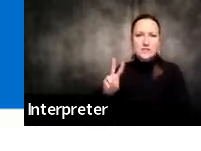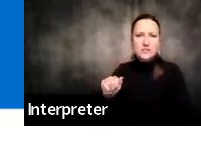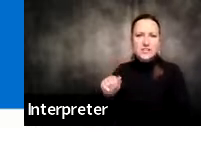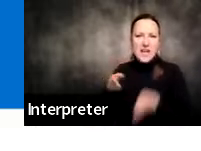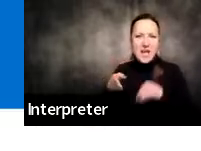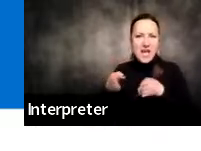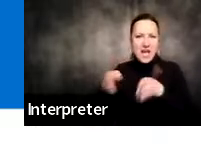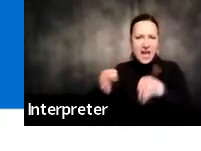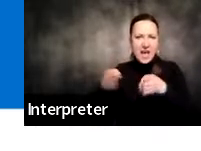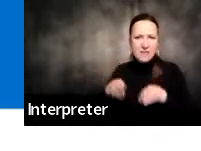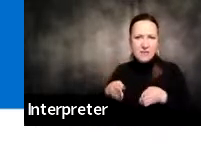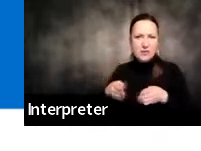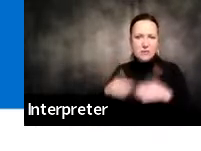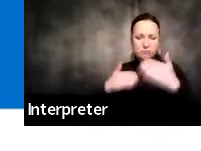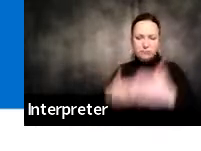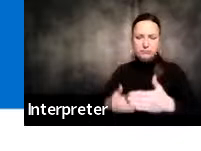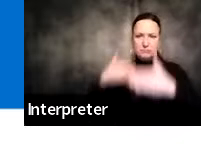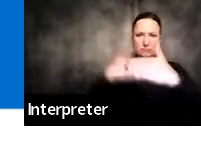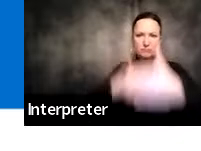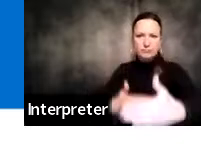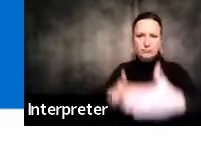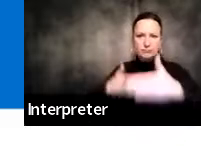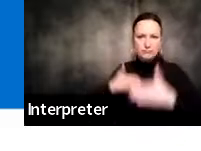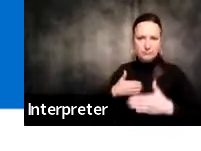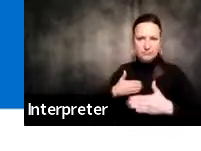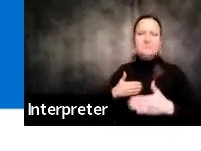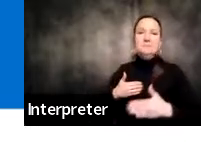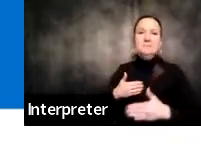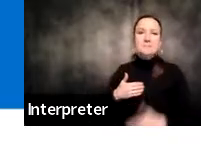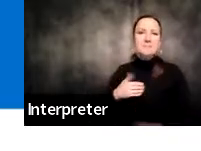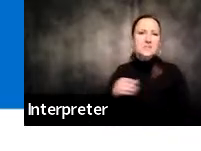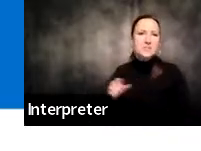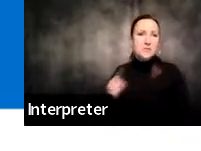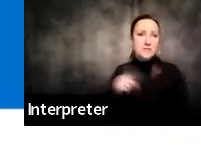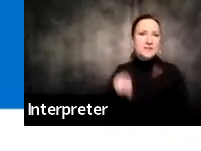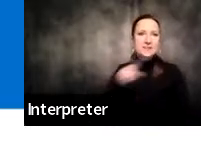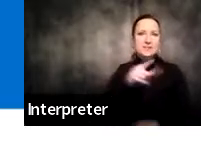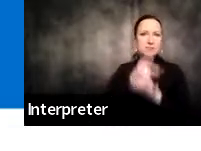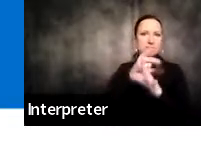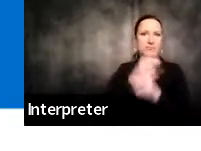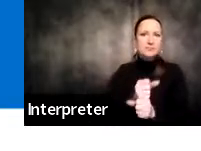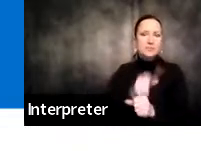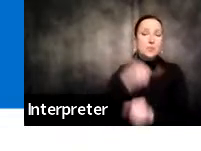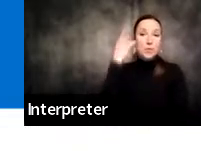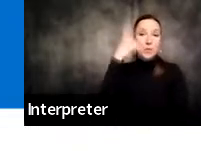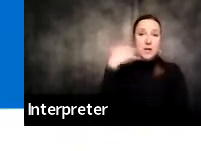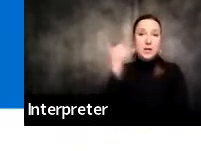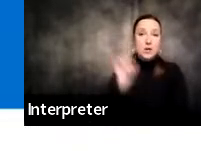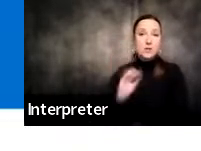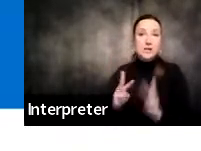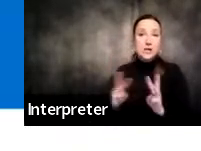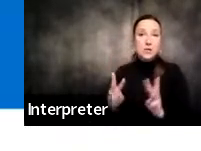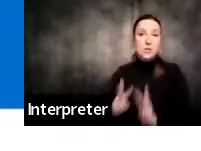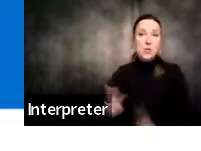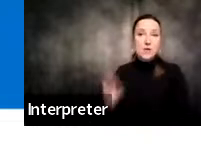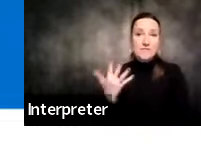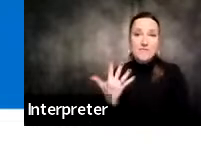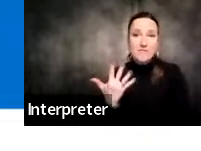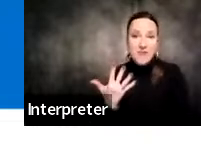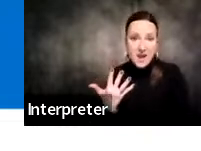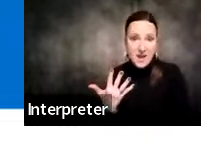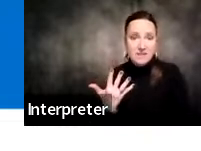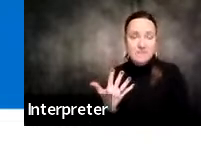So this gives you a snapshot of how things are looking in Ward 5. The key here, focusing